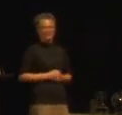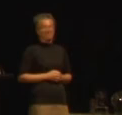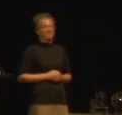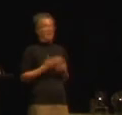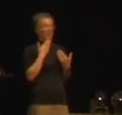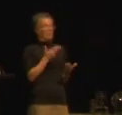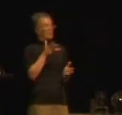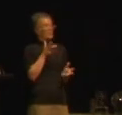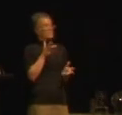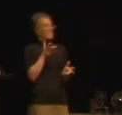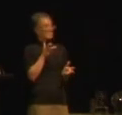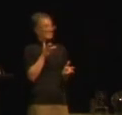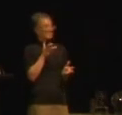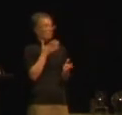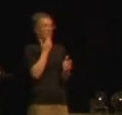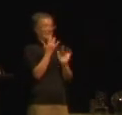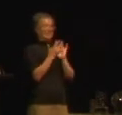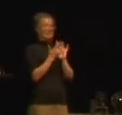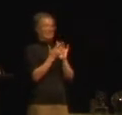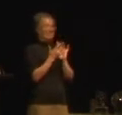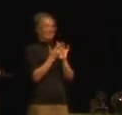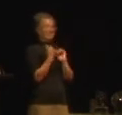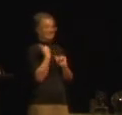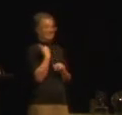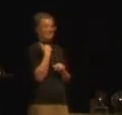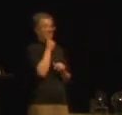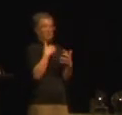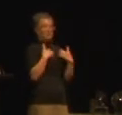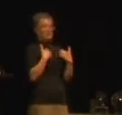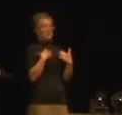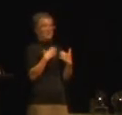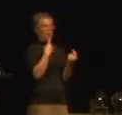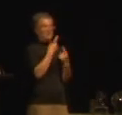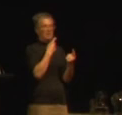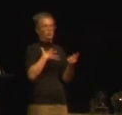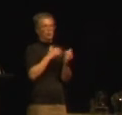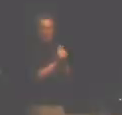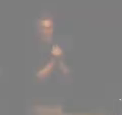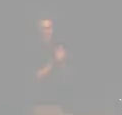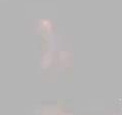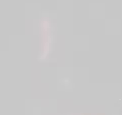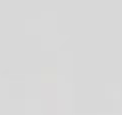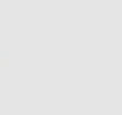Thank you for listening. Please do get in touch if you're interested in more information or you'd like to work together. Kia ora.